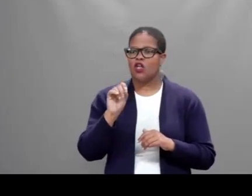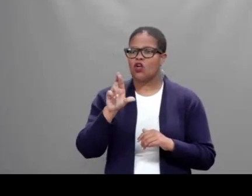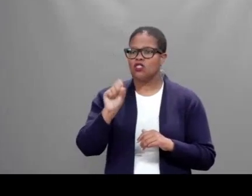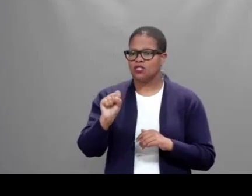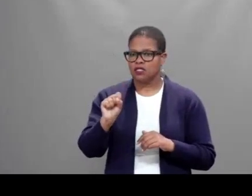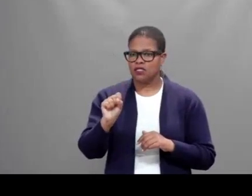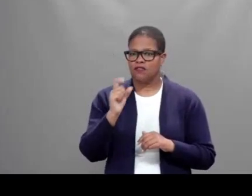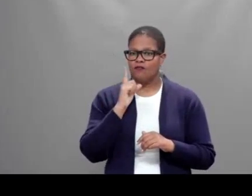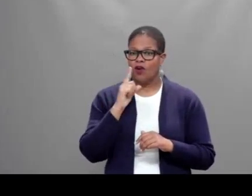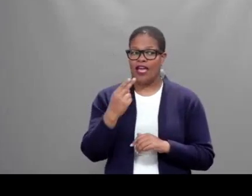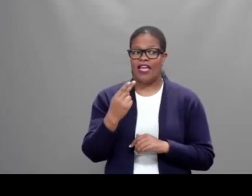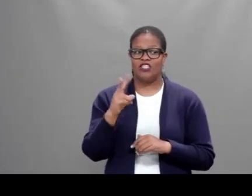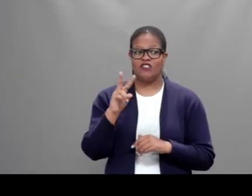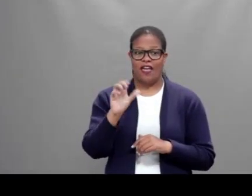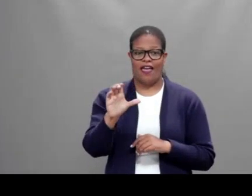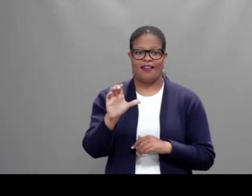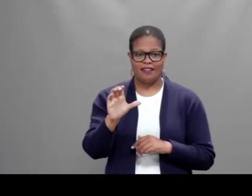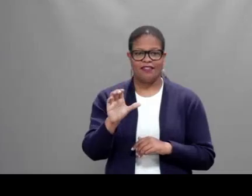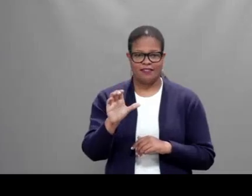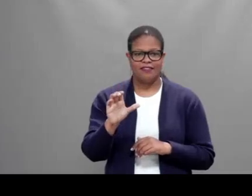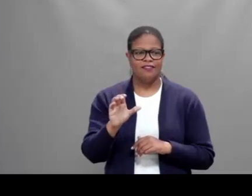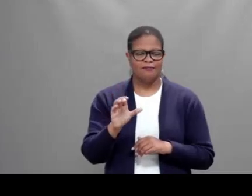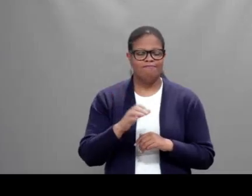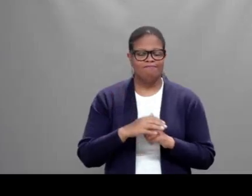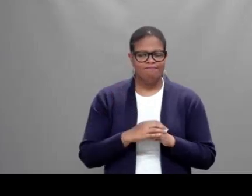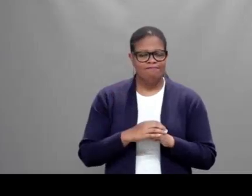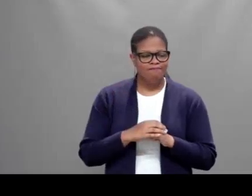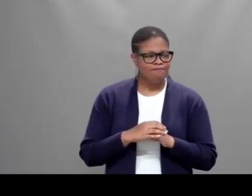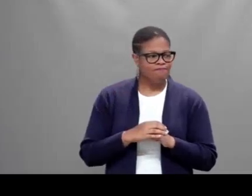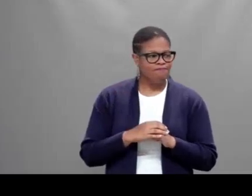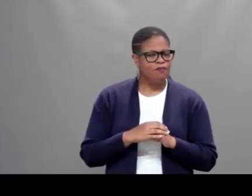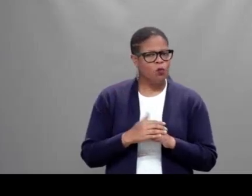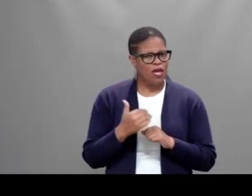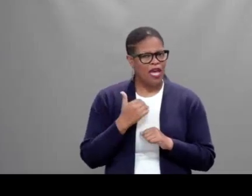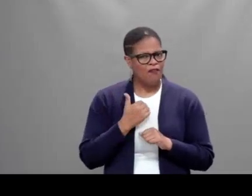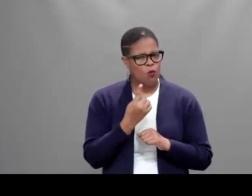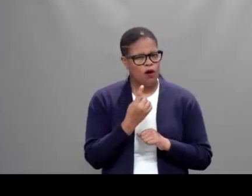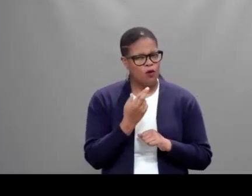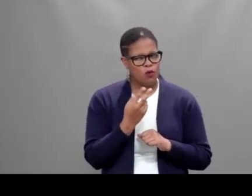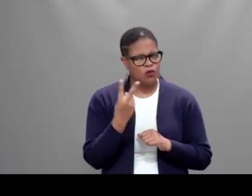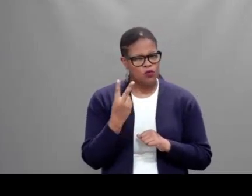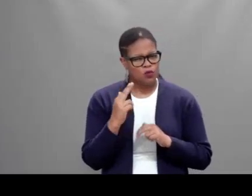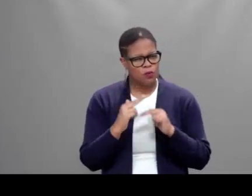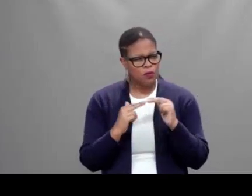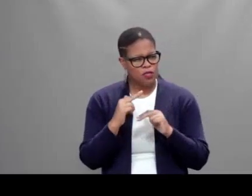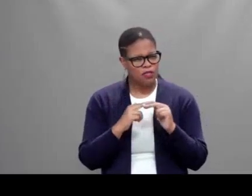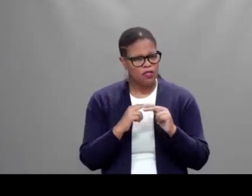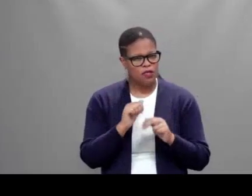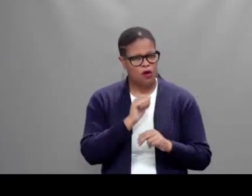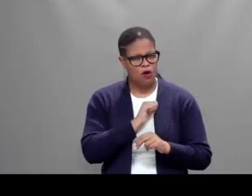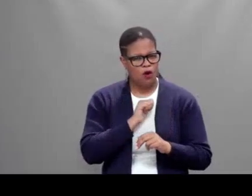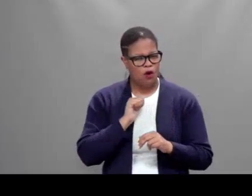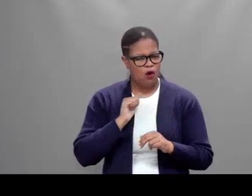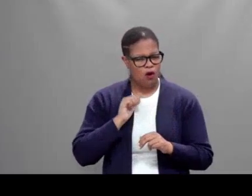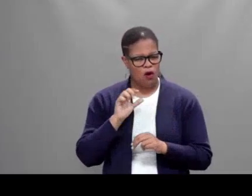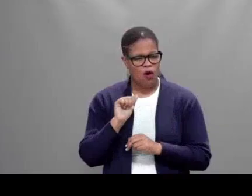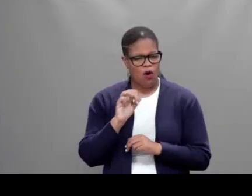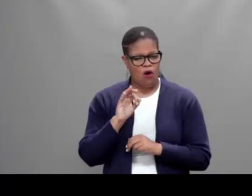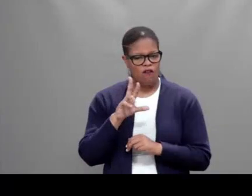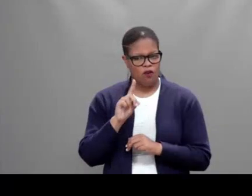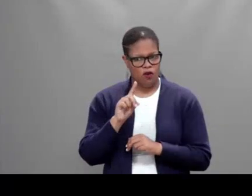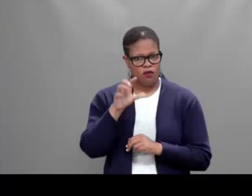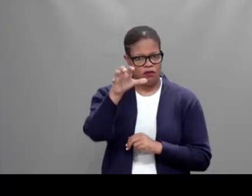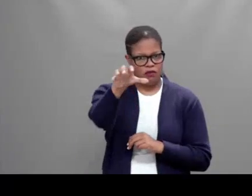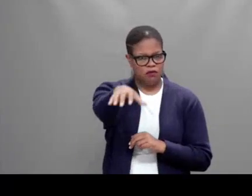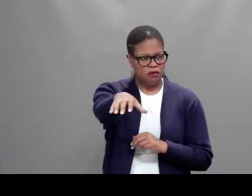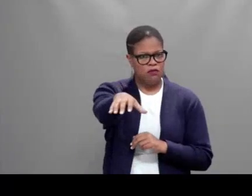the HVAC. We do have one or two buildings on campus, Alfred being one of them, that is